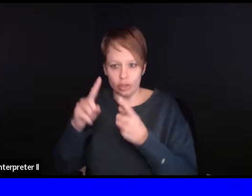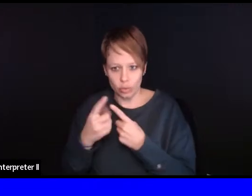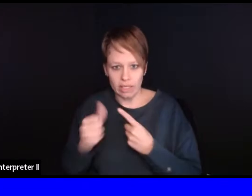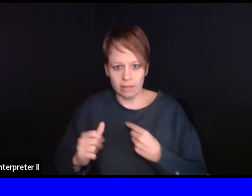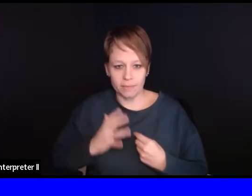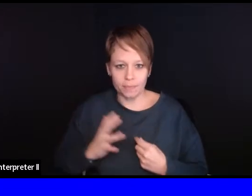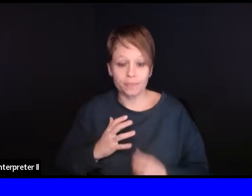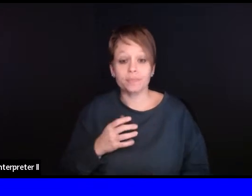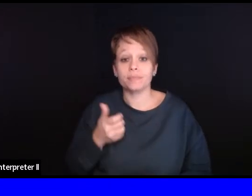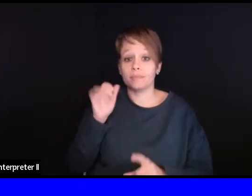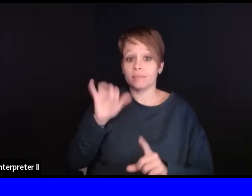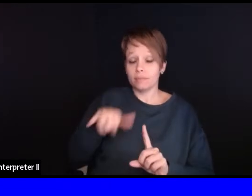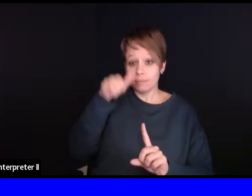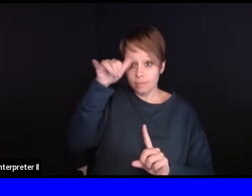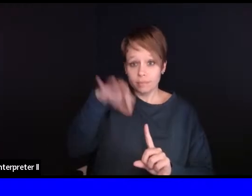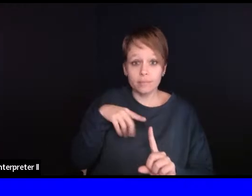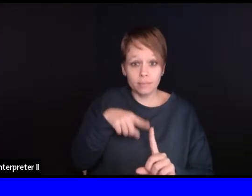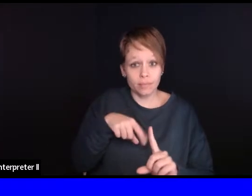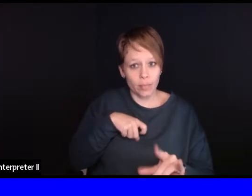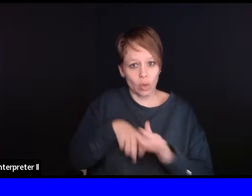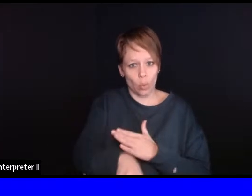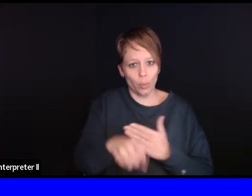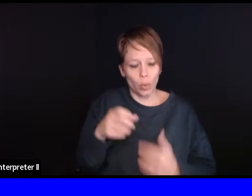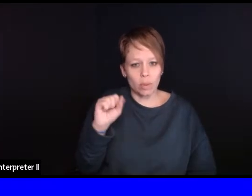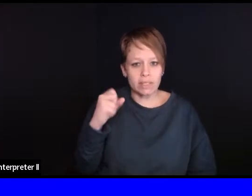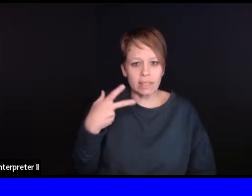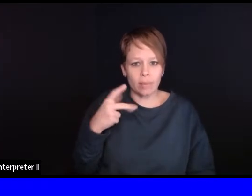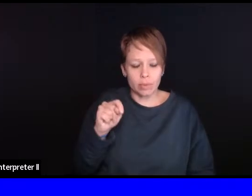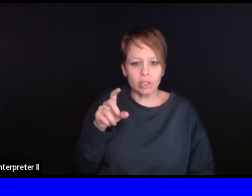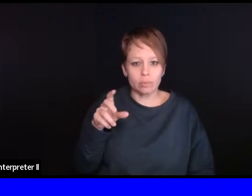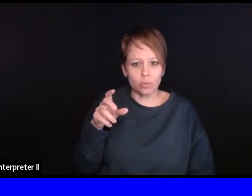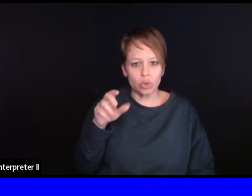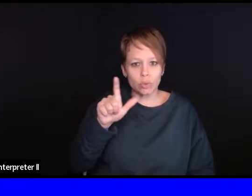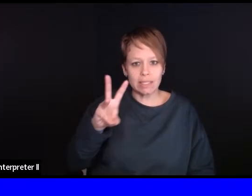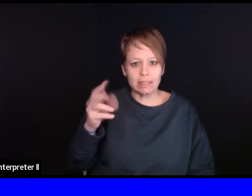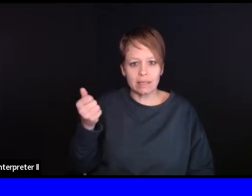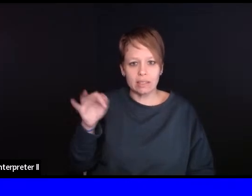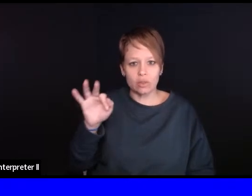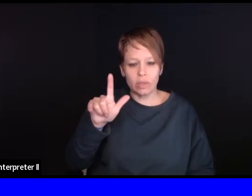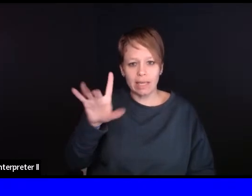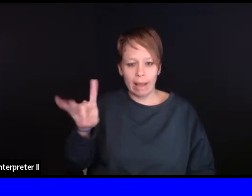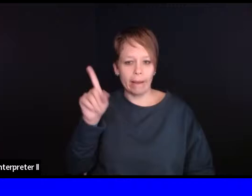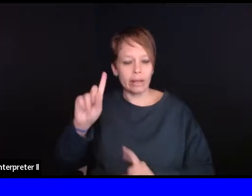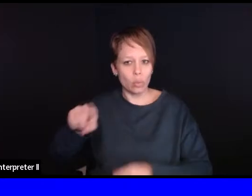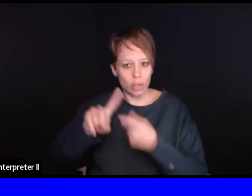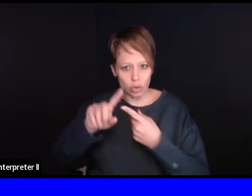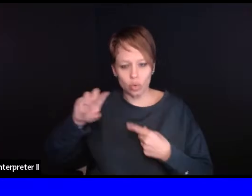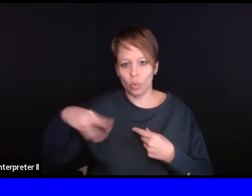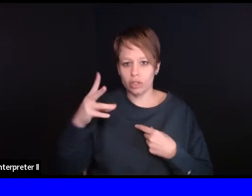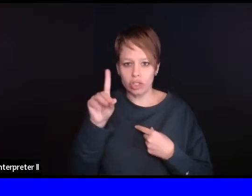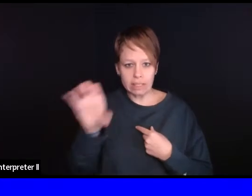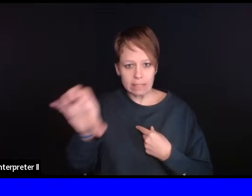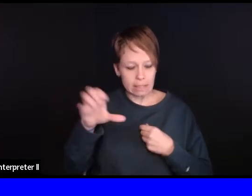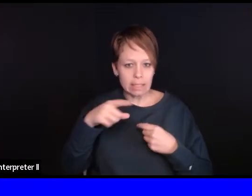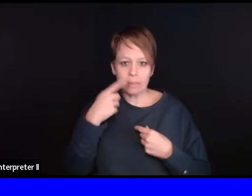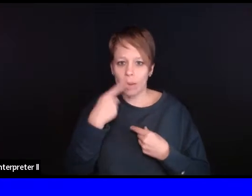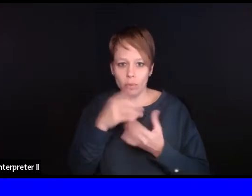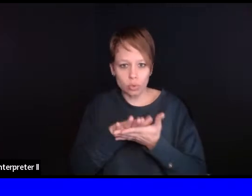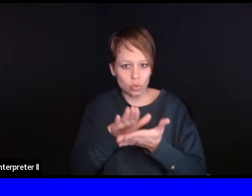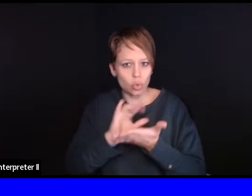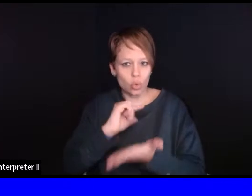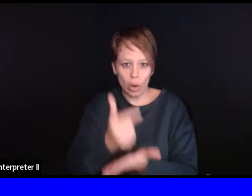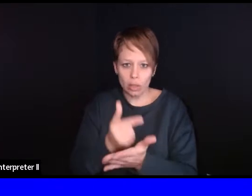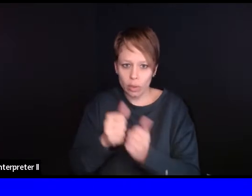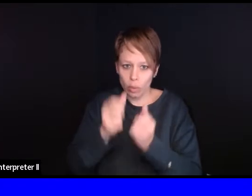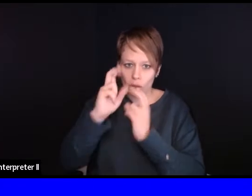on September 26, 1928. He attended DC Public Schools and graduated with honors from Cardozo High School. Mr.